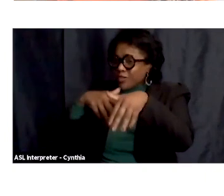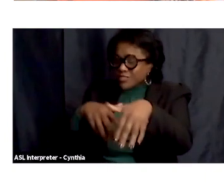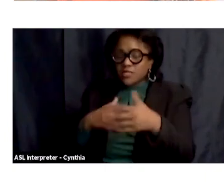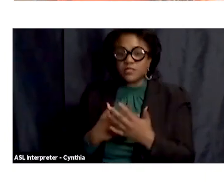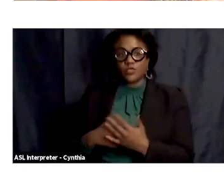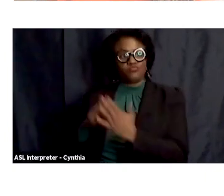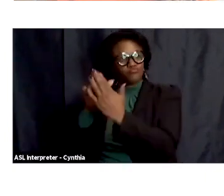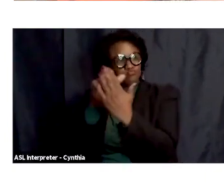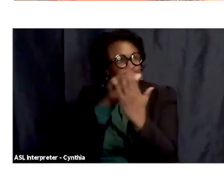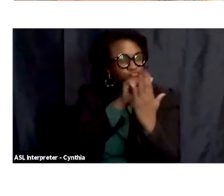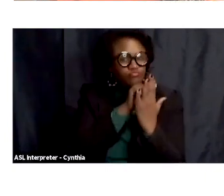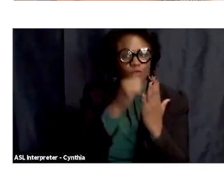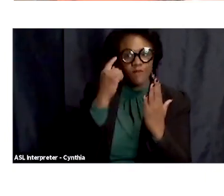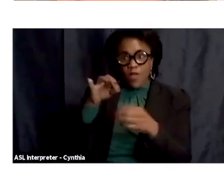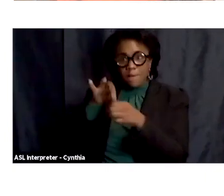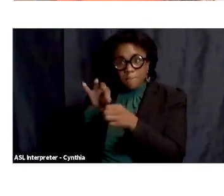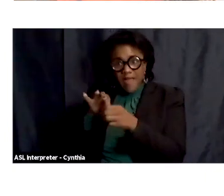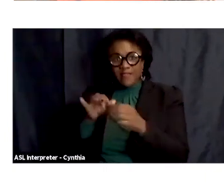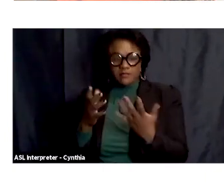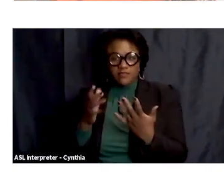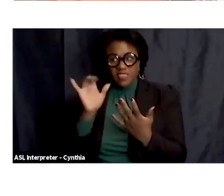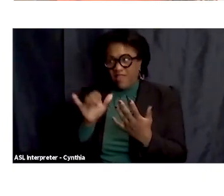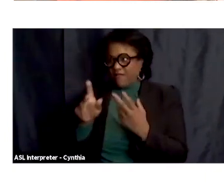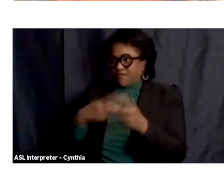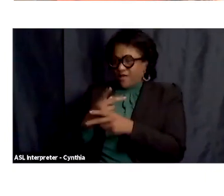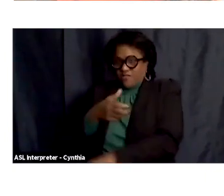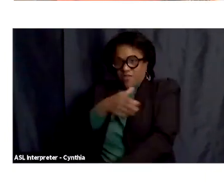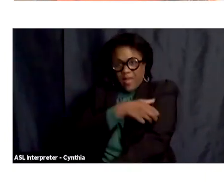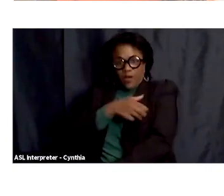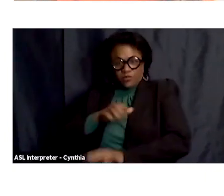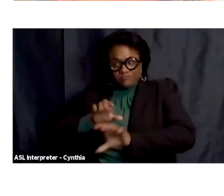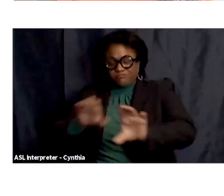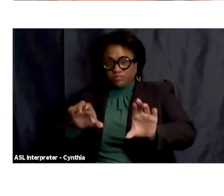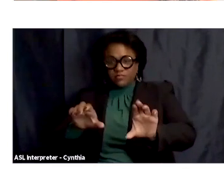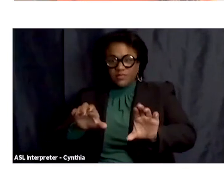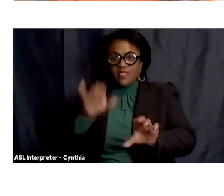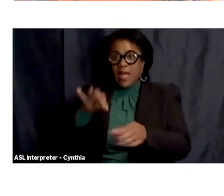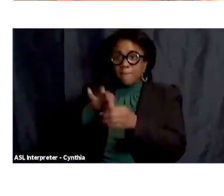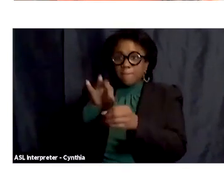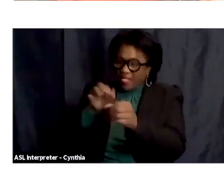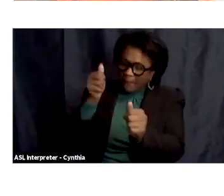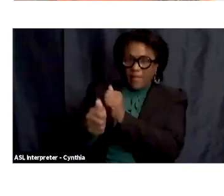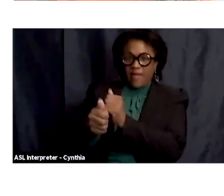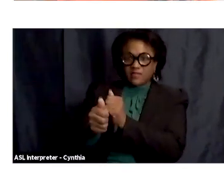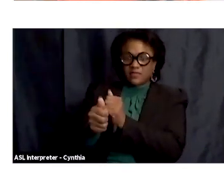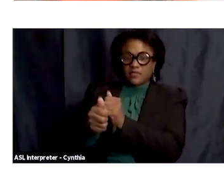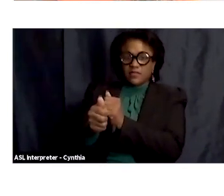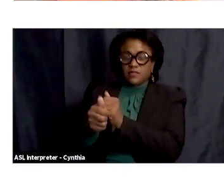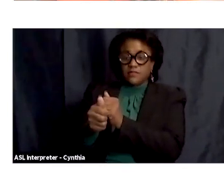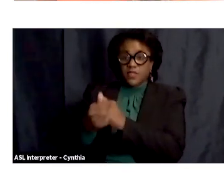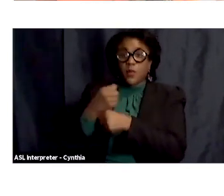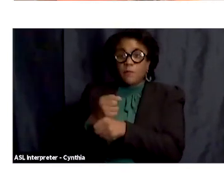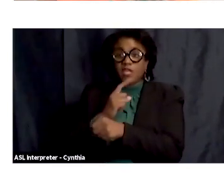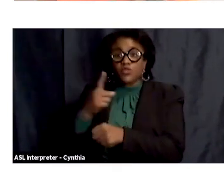canvassing for this ballot measure. That sort of power is what got that ballot measure passed. We also made sure